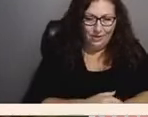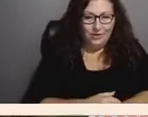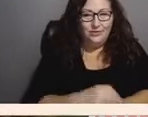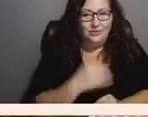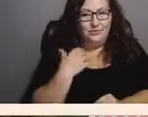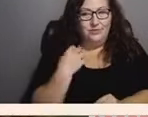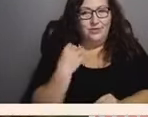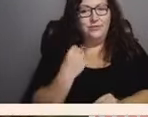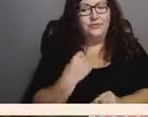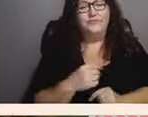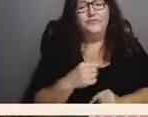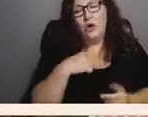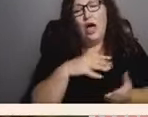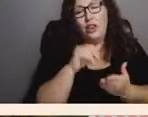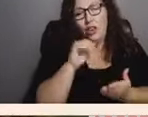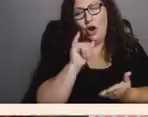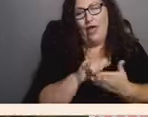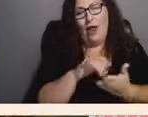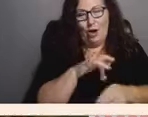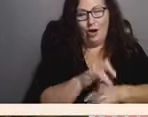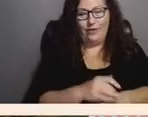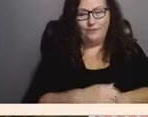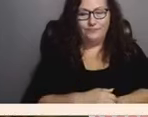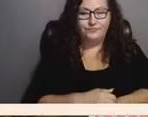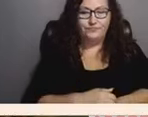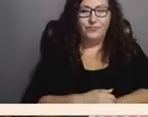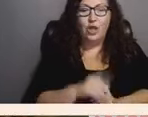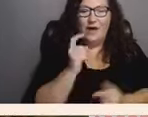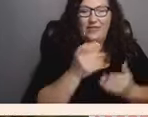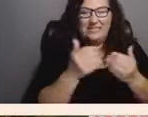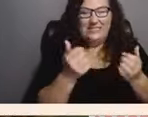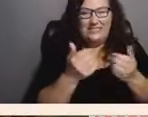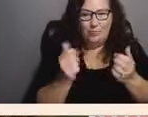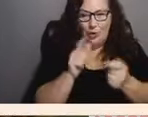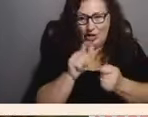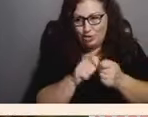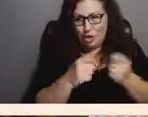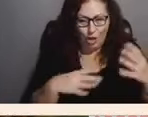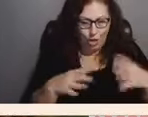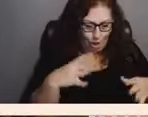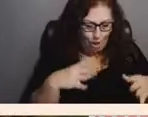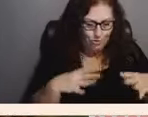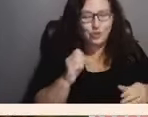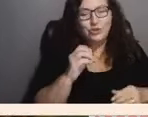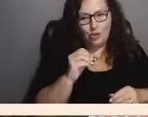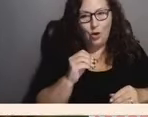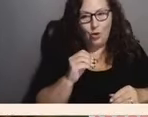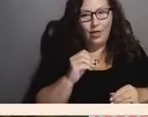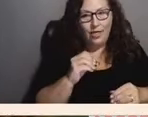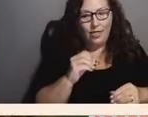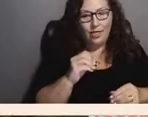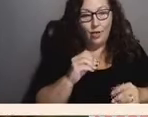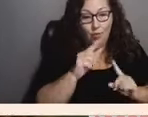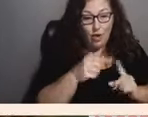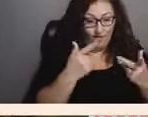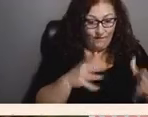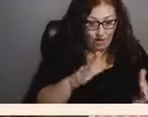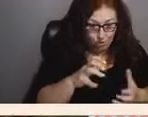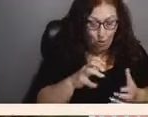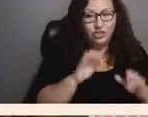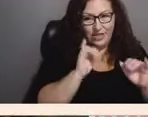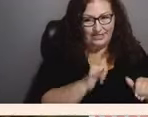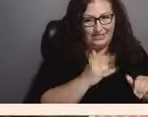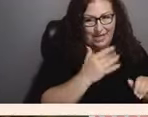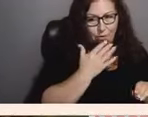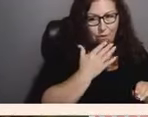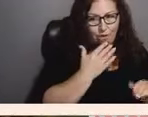early. You know, you got to separate certain clothes so they come out the same color that you want them to come out when you put it